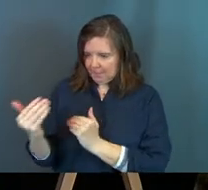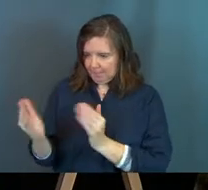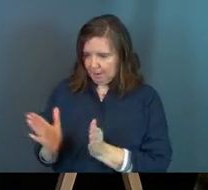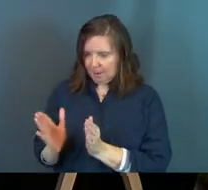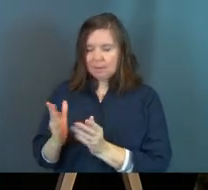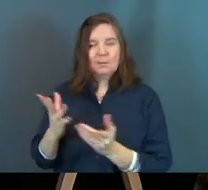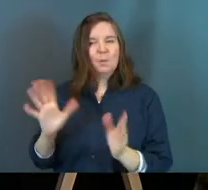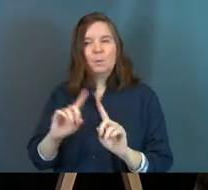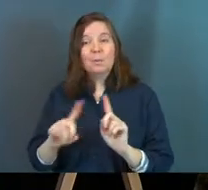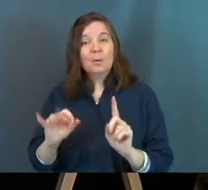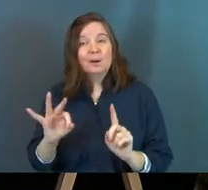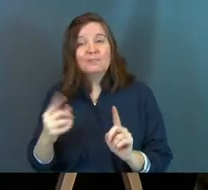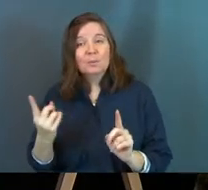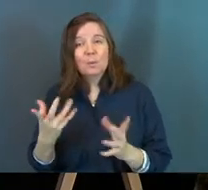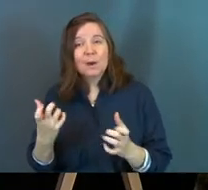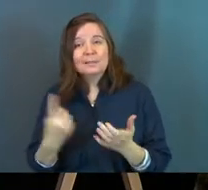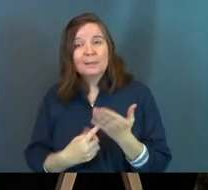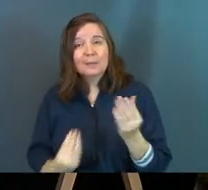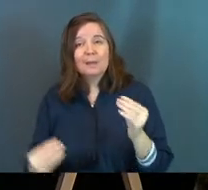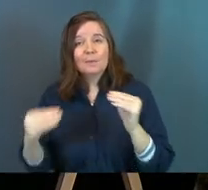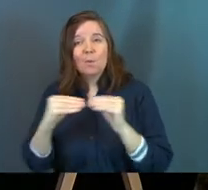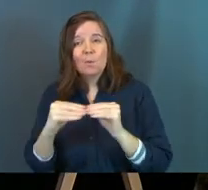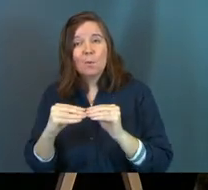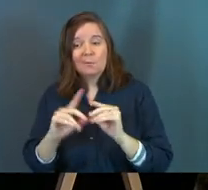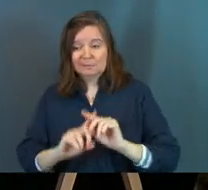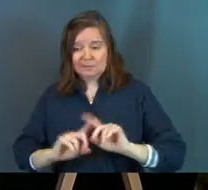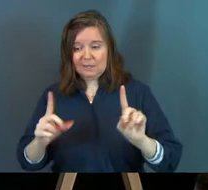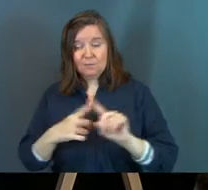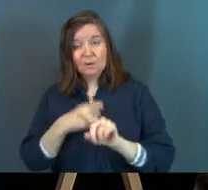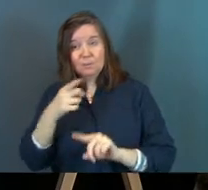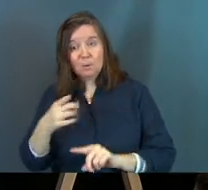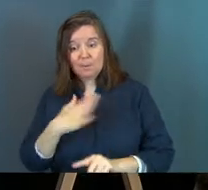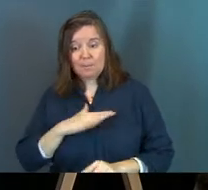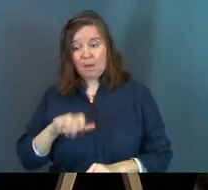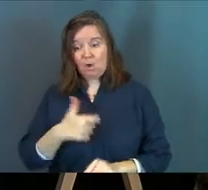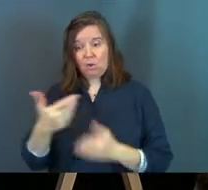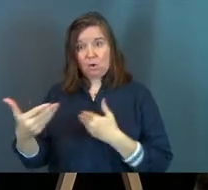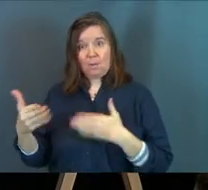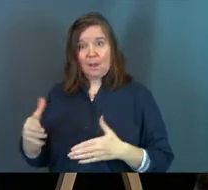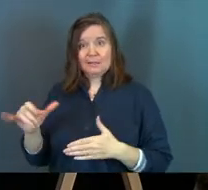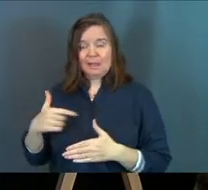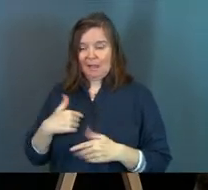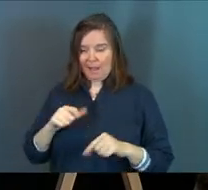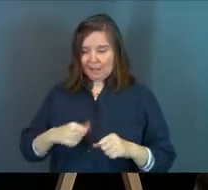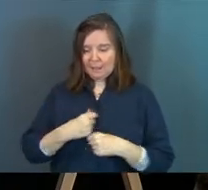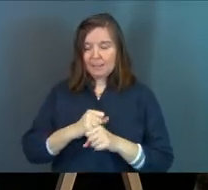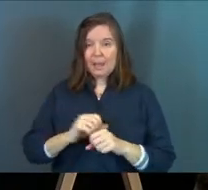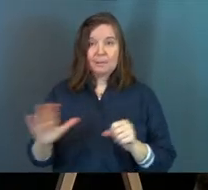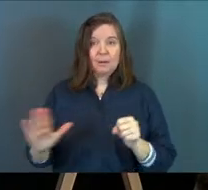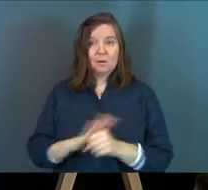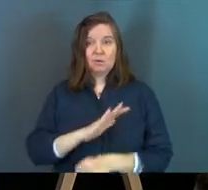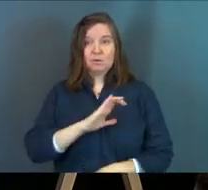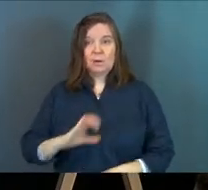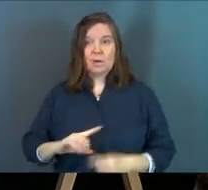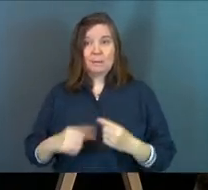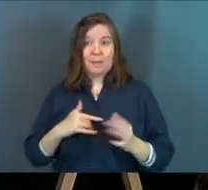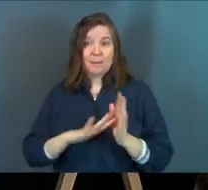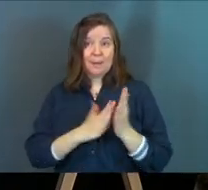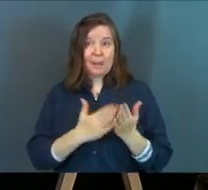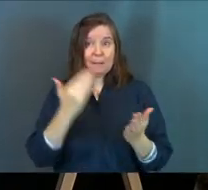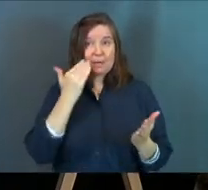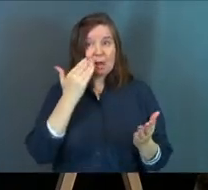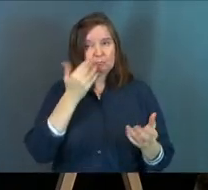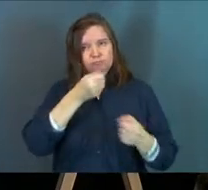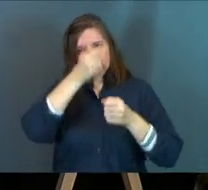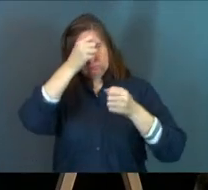he wants from you? What if he wants something different? See, my other box is like, I can make my entire Christianity about my Bible knowledge